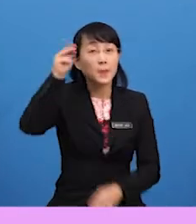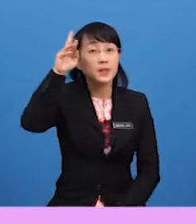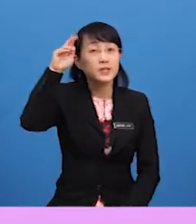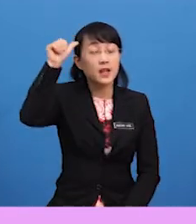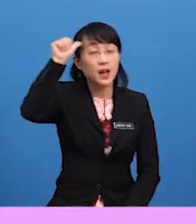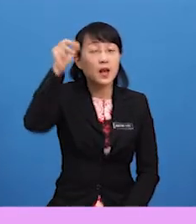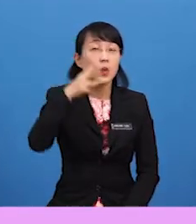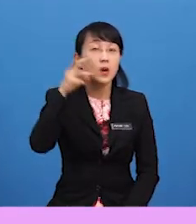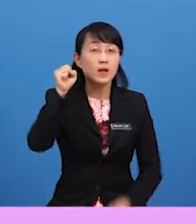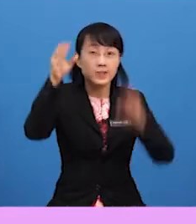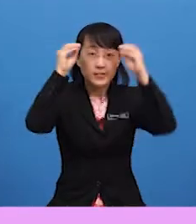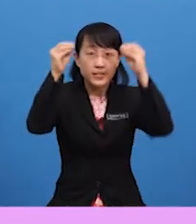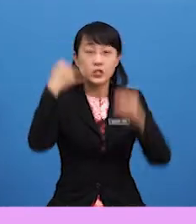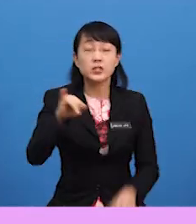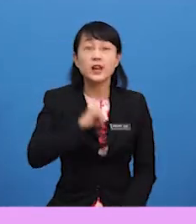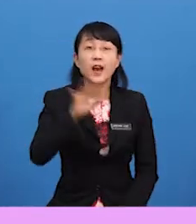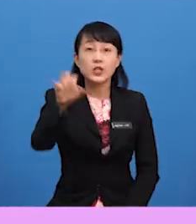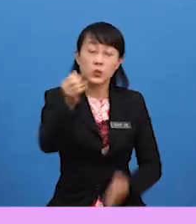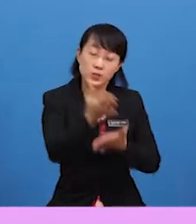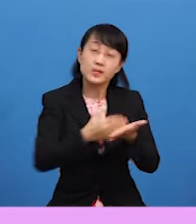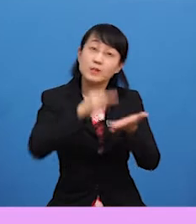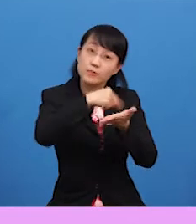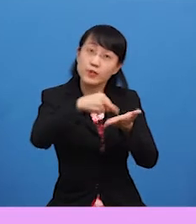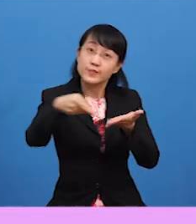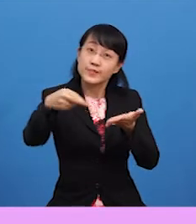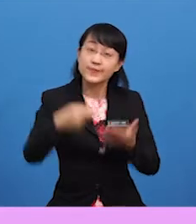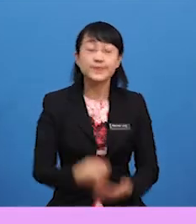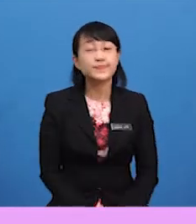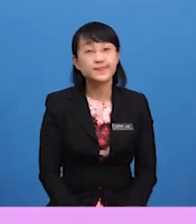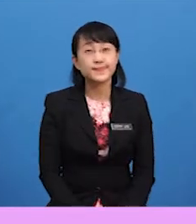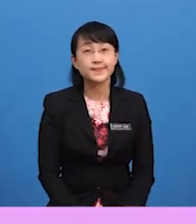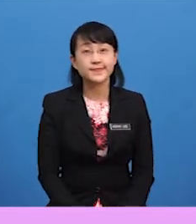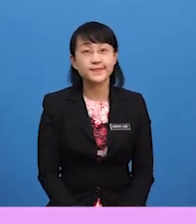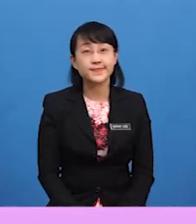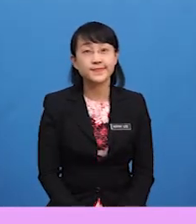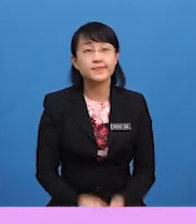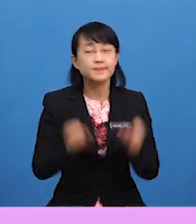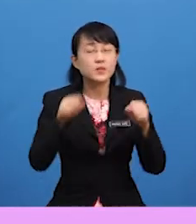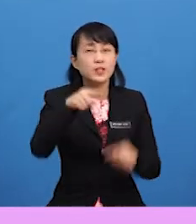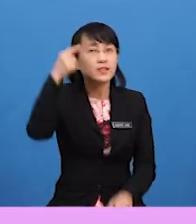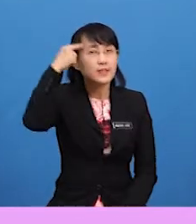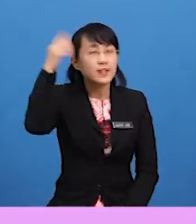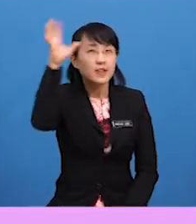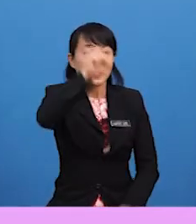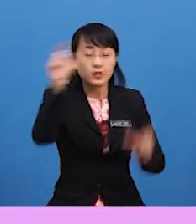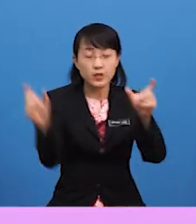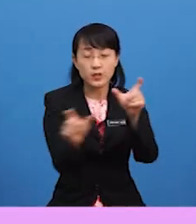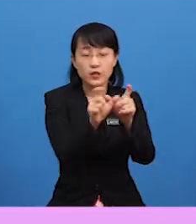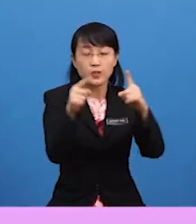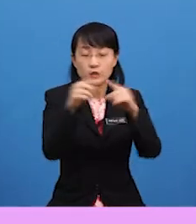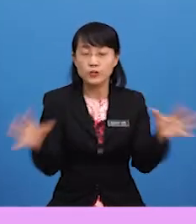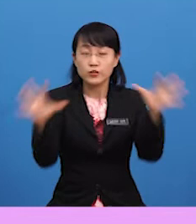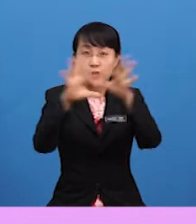was teaching, I took some notes. Can you guess the conjunction used to join